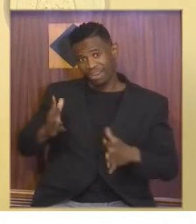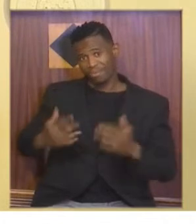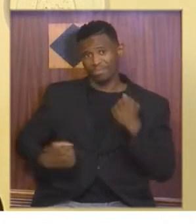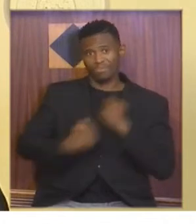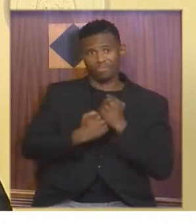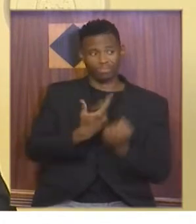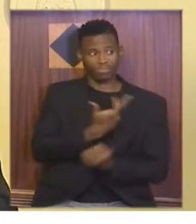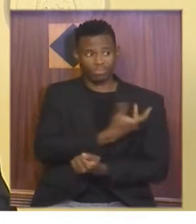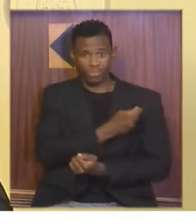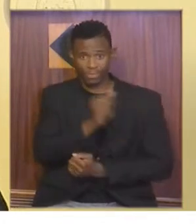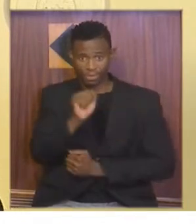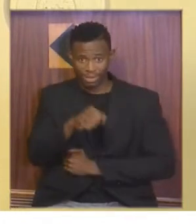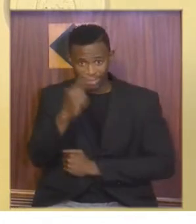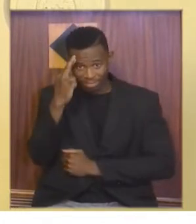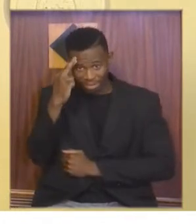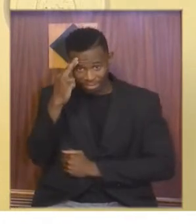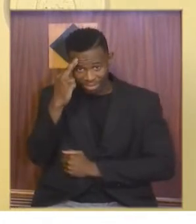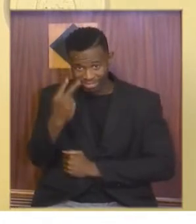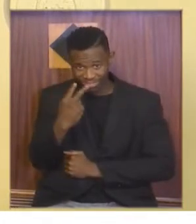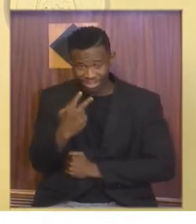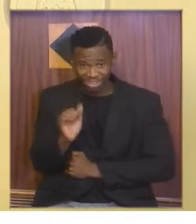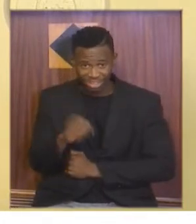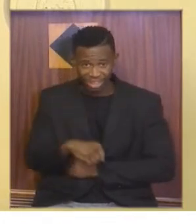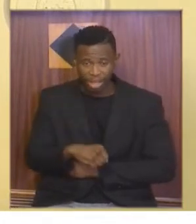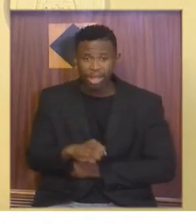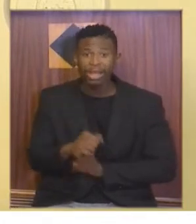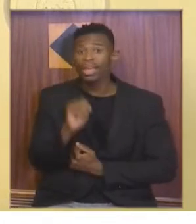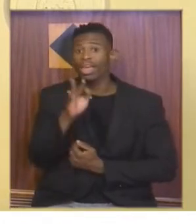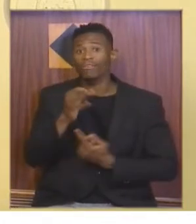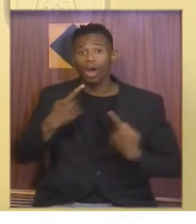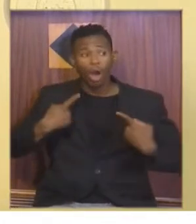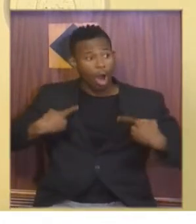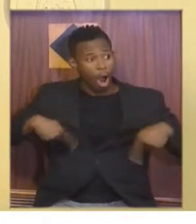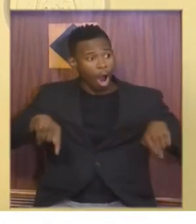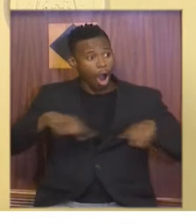we are all vaccinated, we